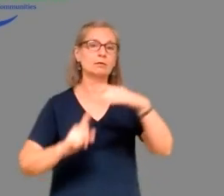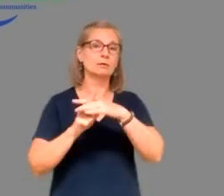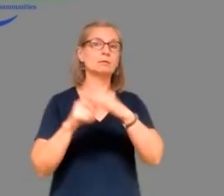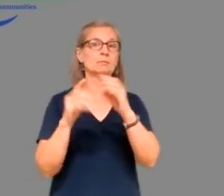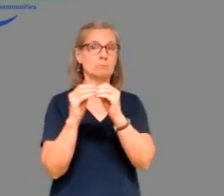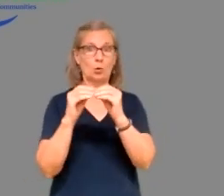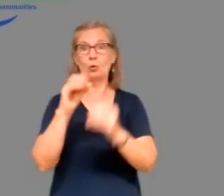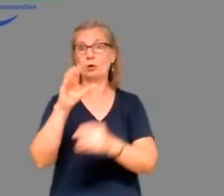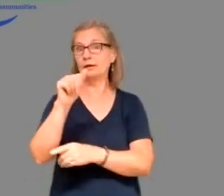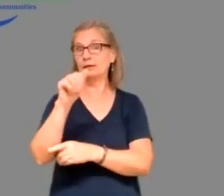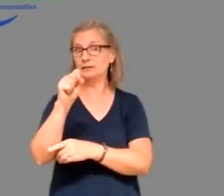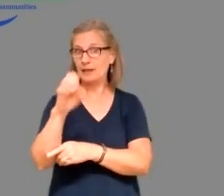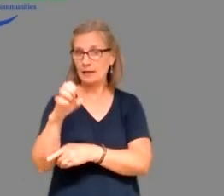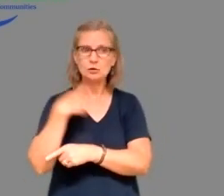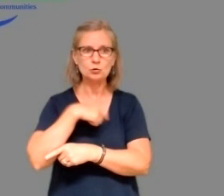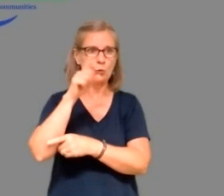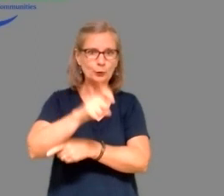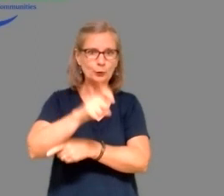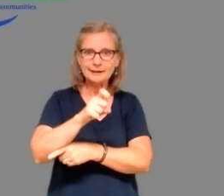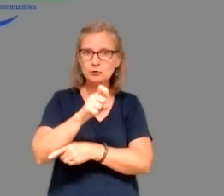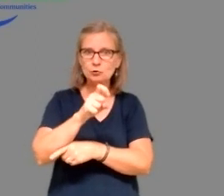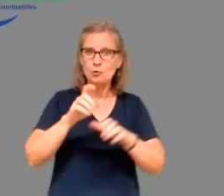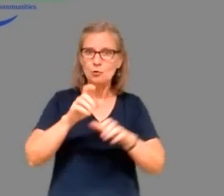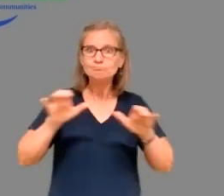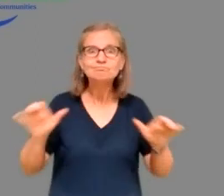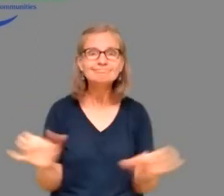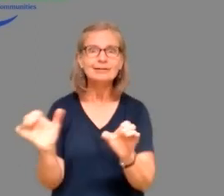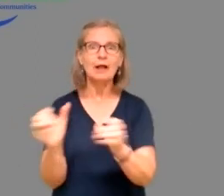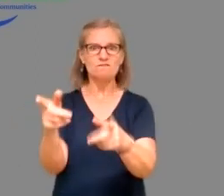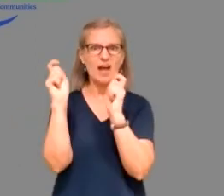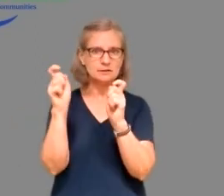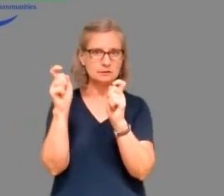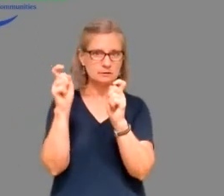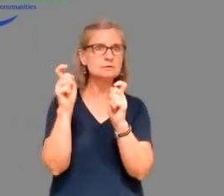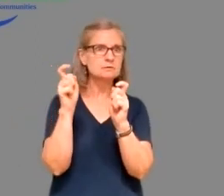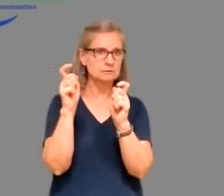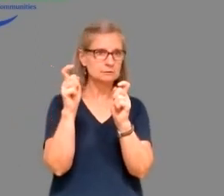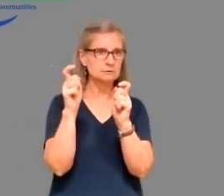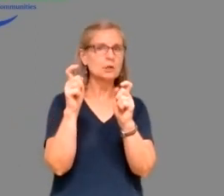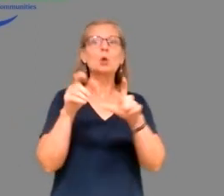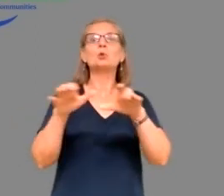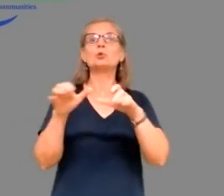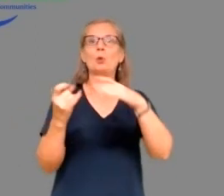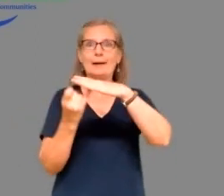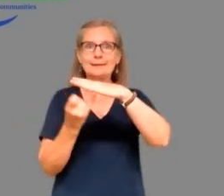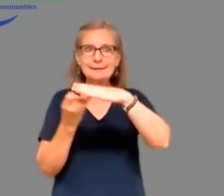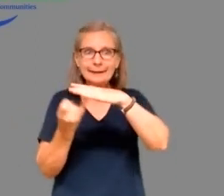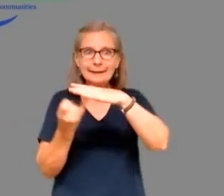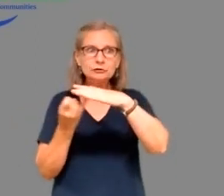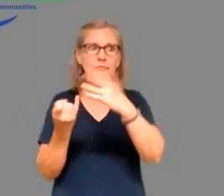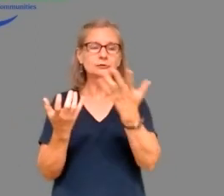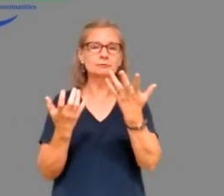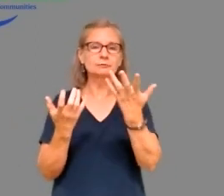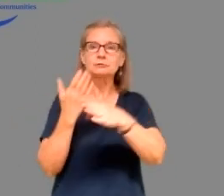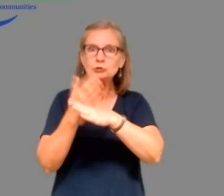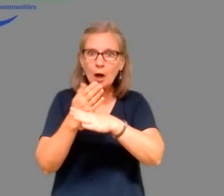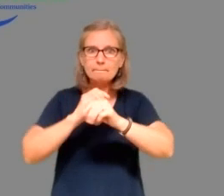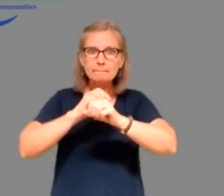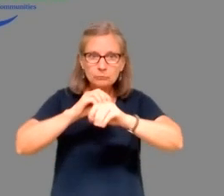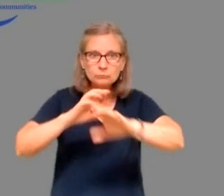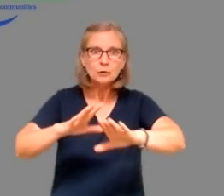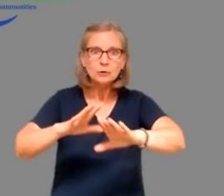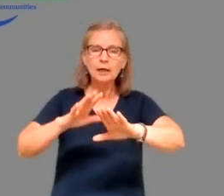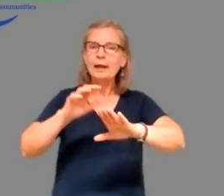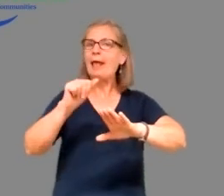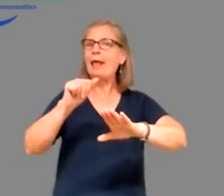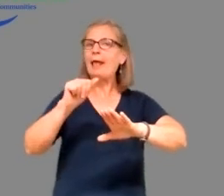to jump on those cases and do our isolation and stop the spread as soon as